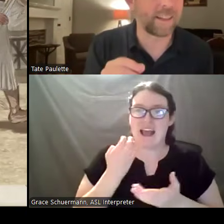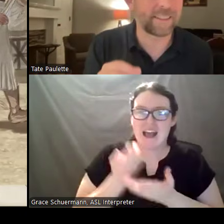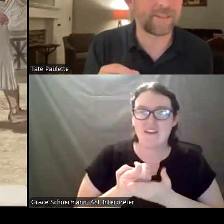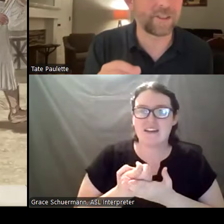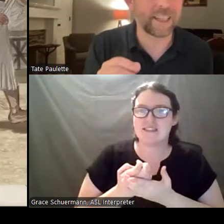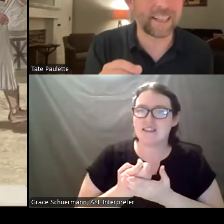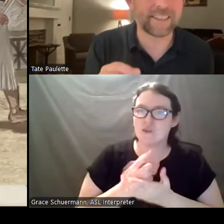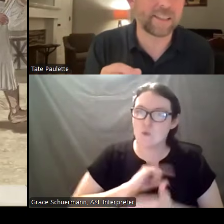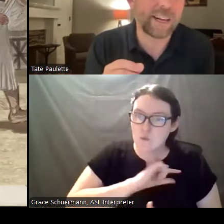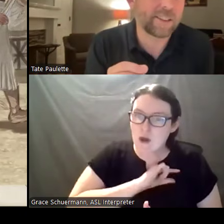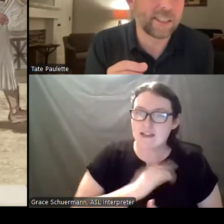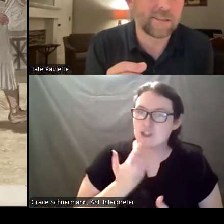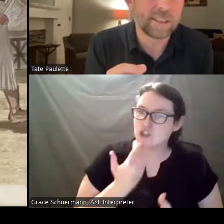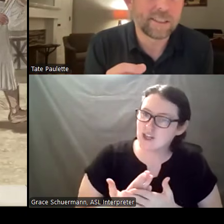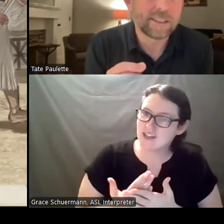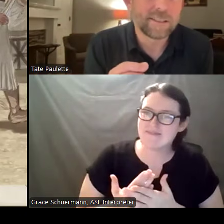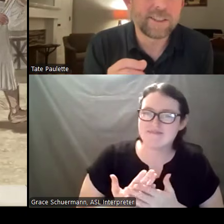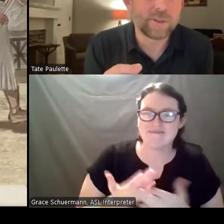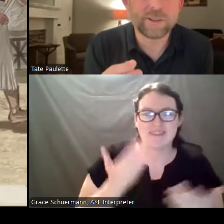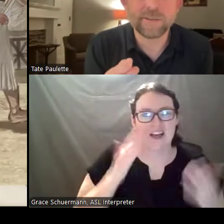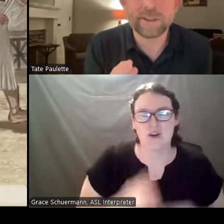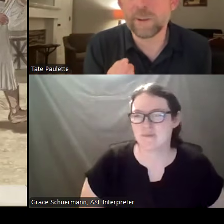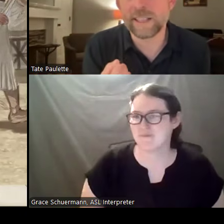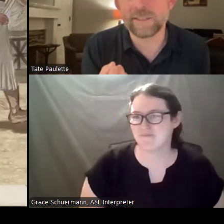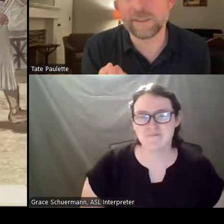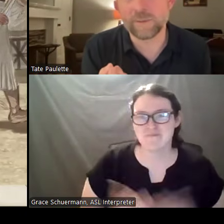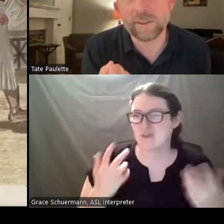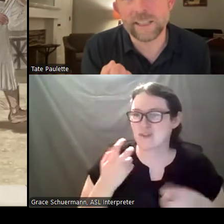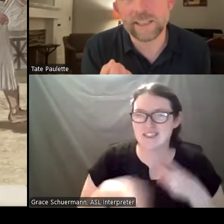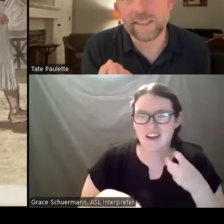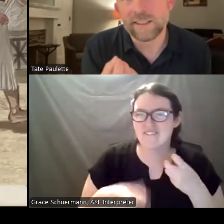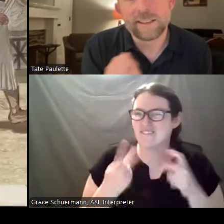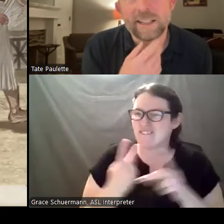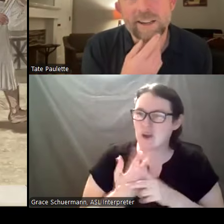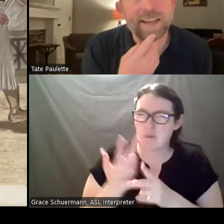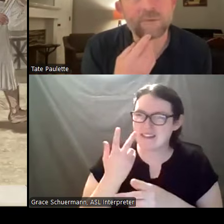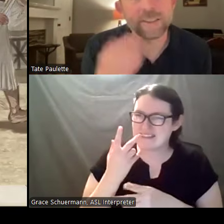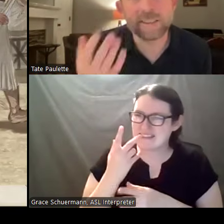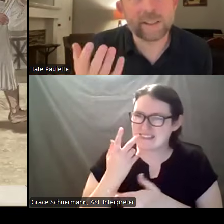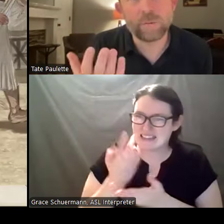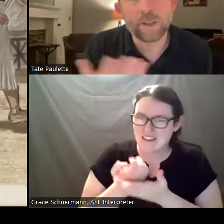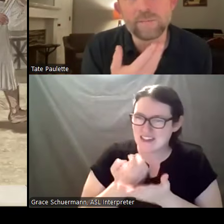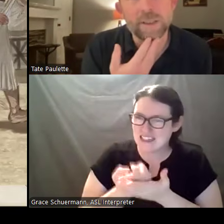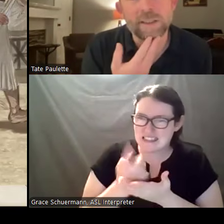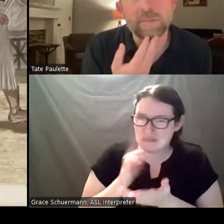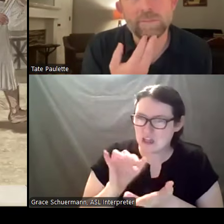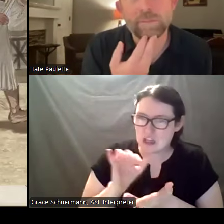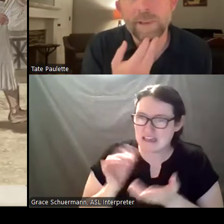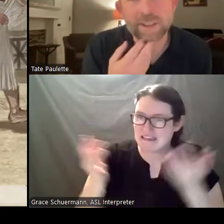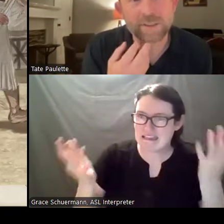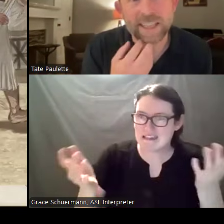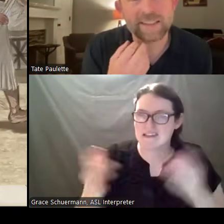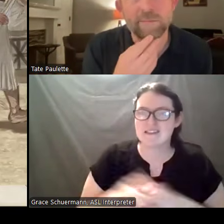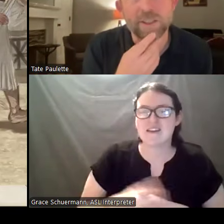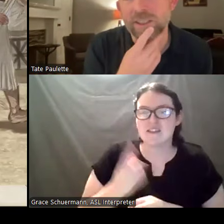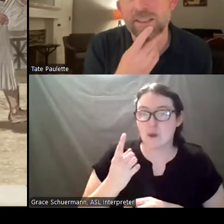was not safe to drink. And it's a challenging issue to try to figure out what that evidence would look like. I know I once saw one